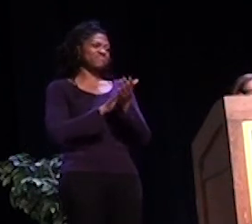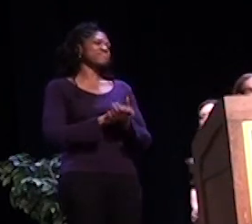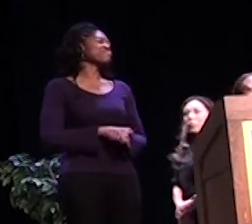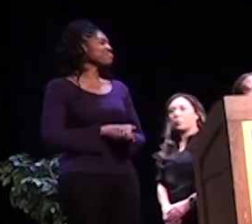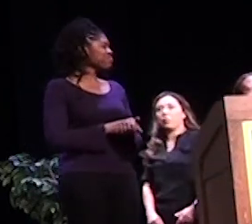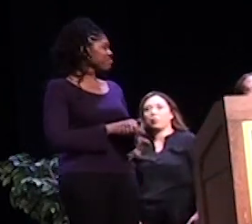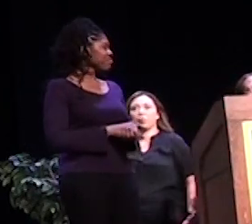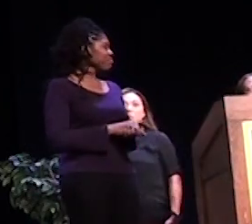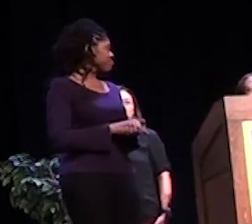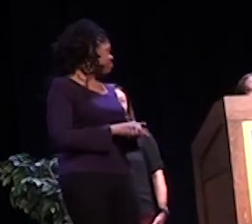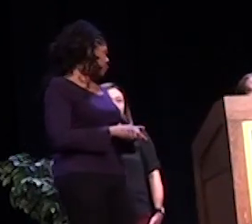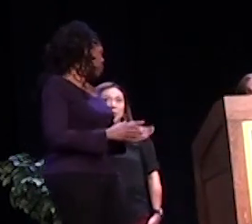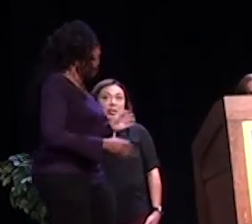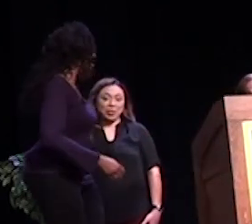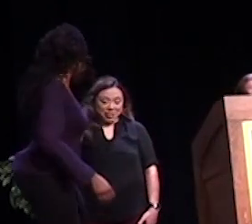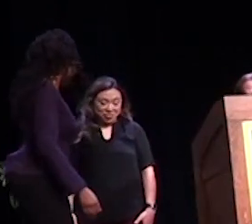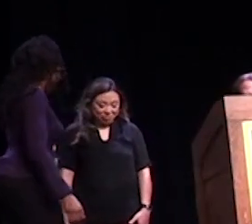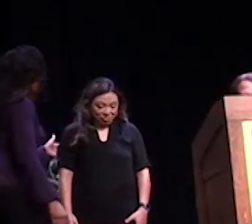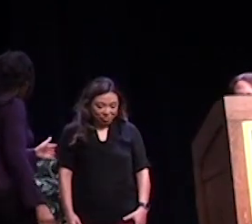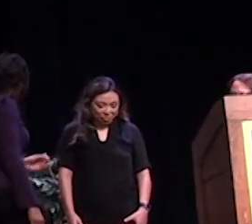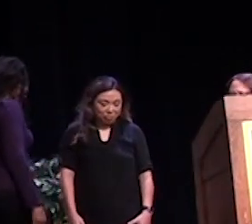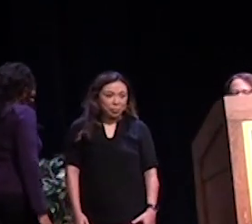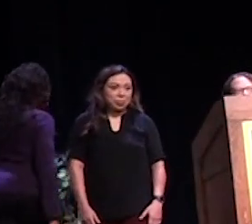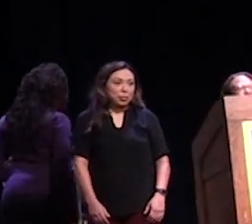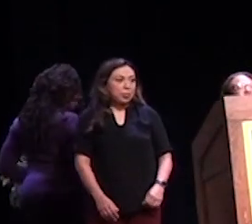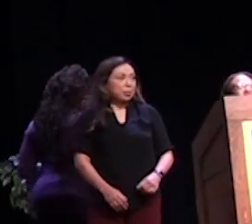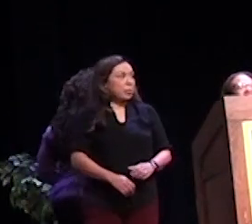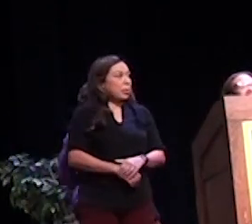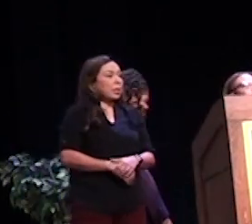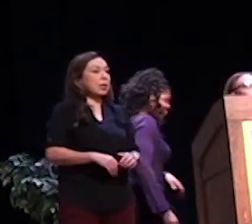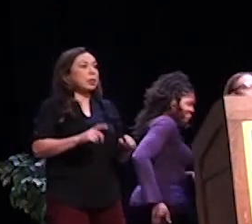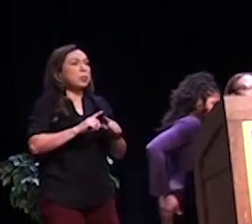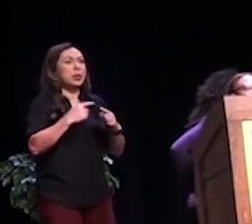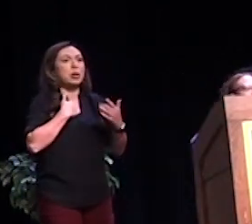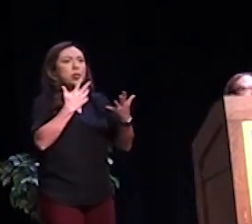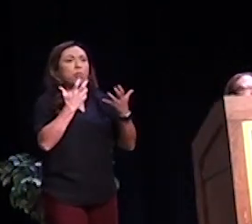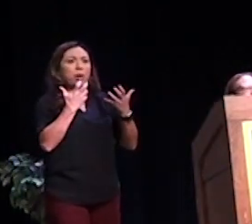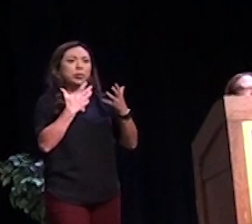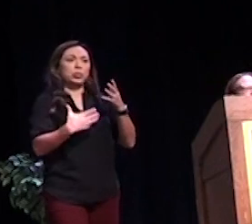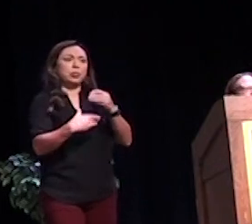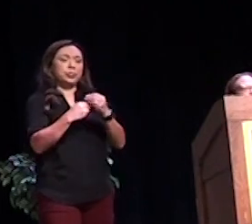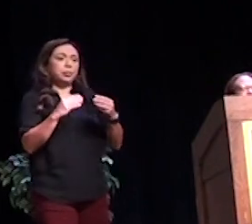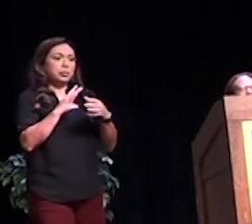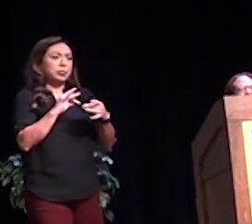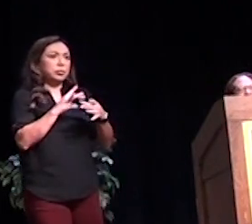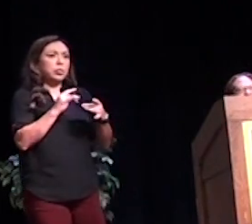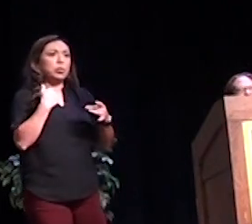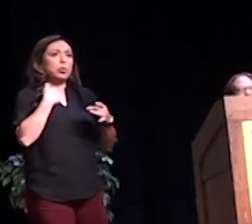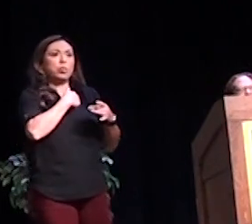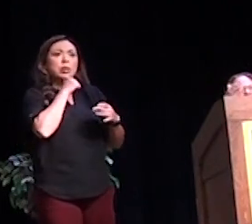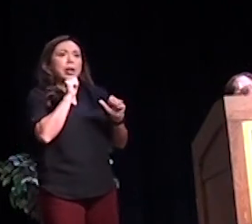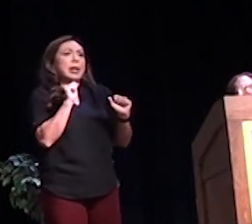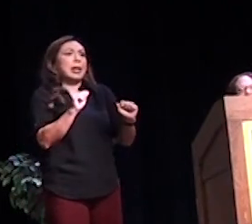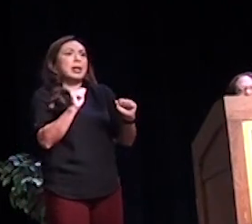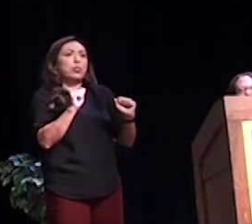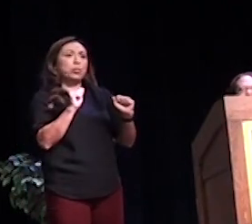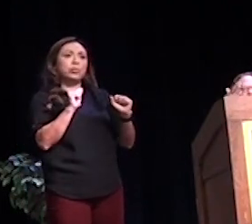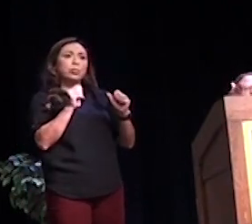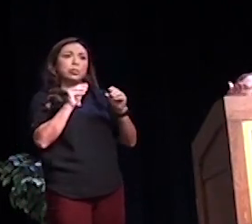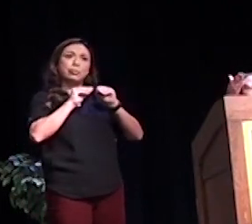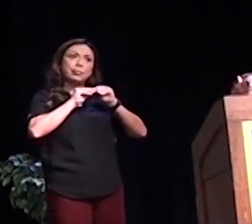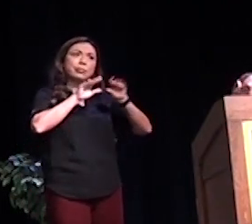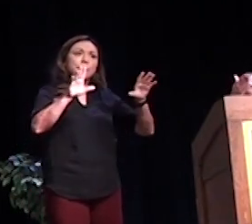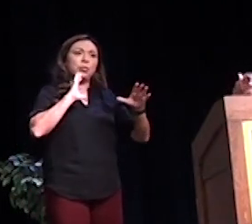well. But let me say this about that. We are not able to deploy our funds